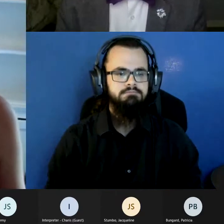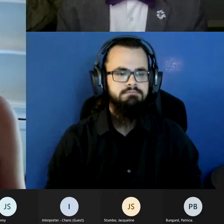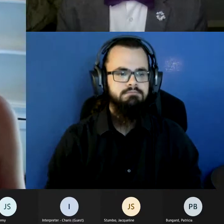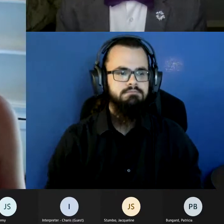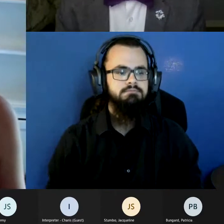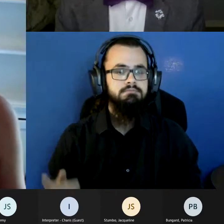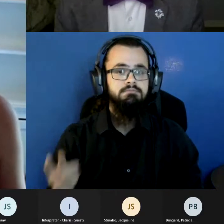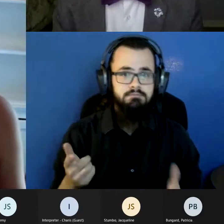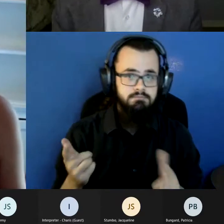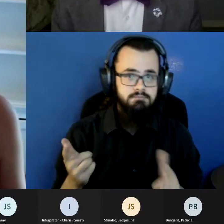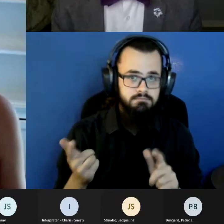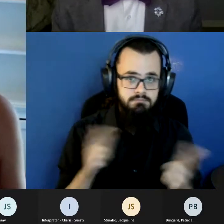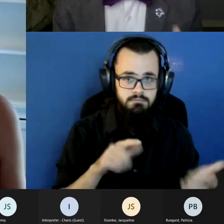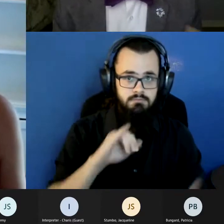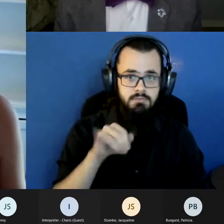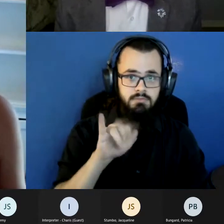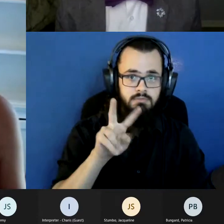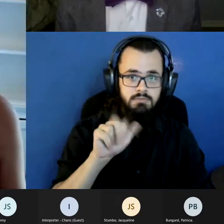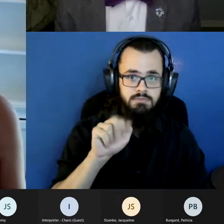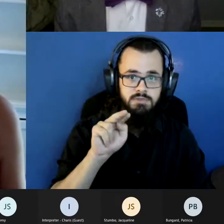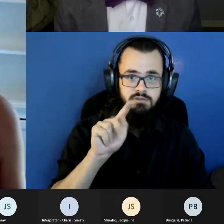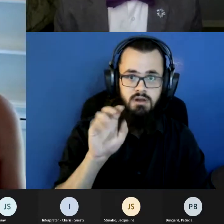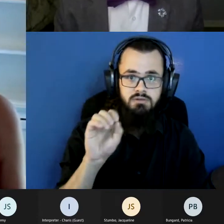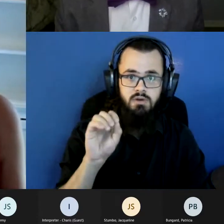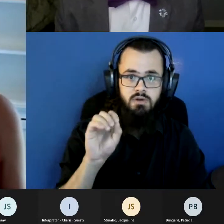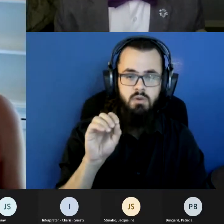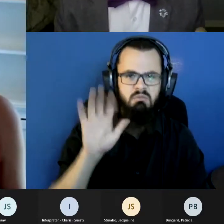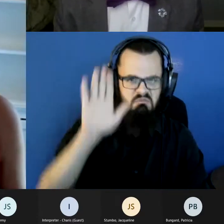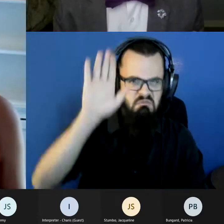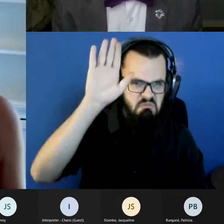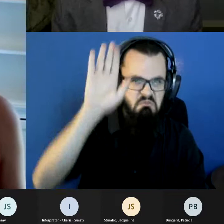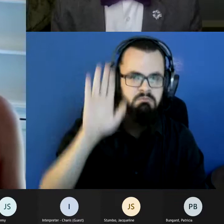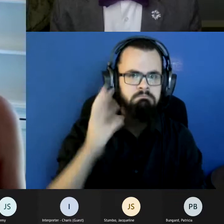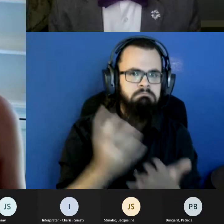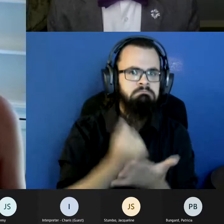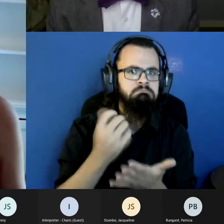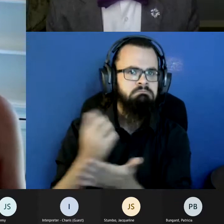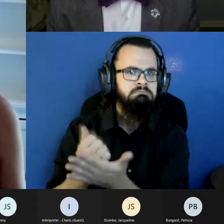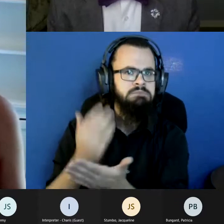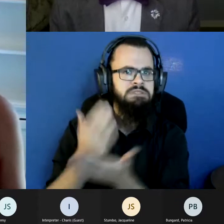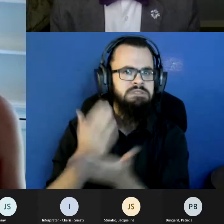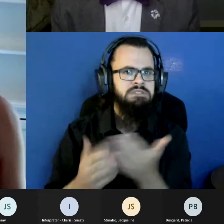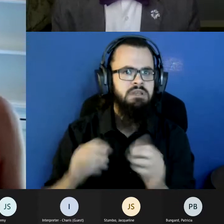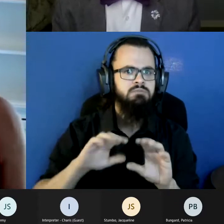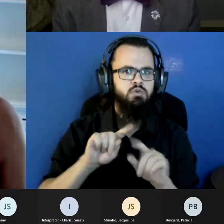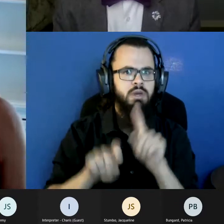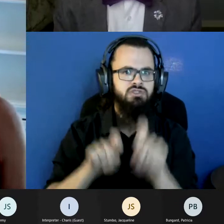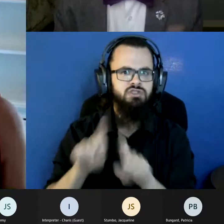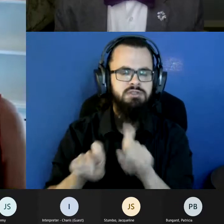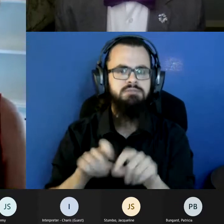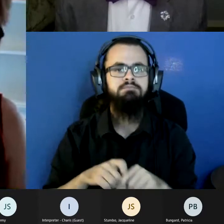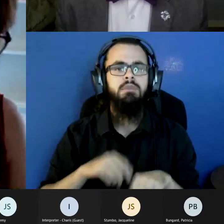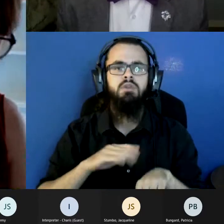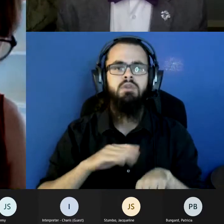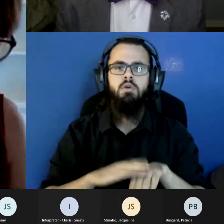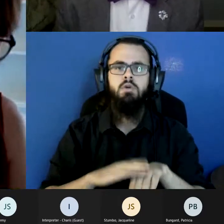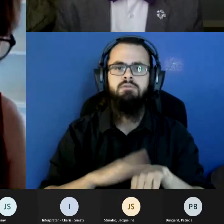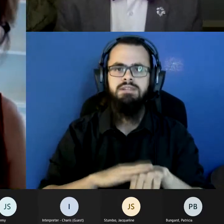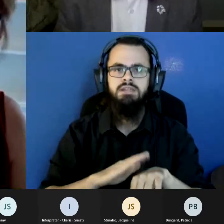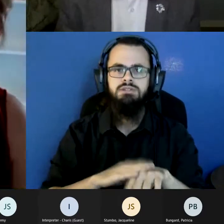I'll jump in here. I saw a couple of different questions come in. One about notification of student positive